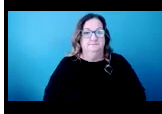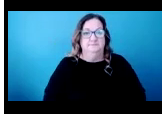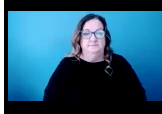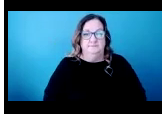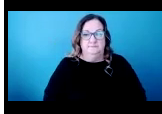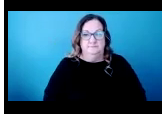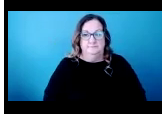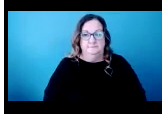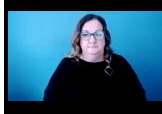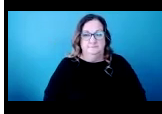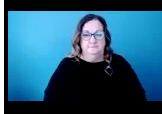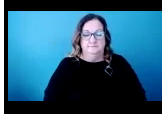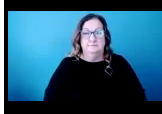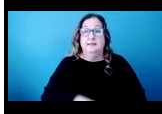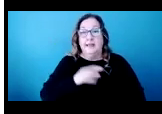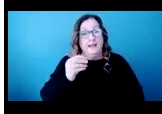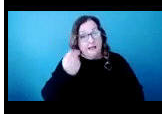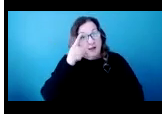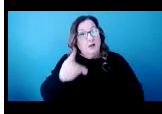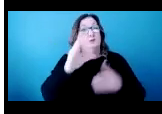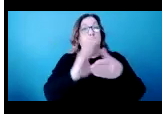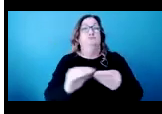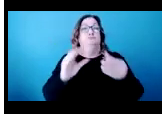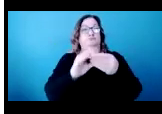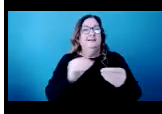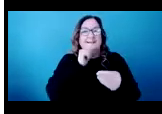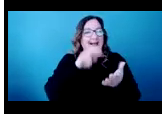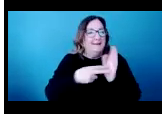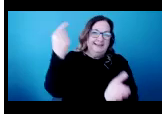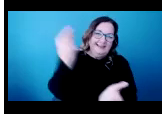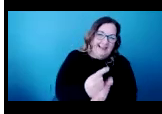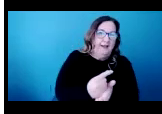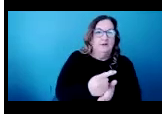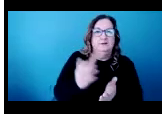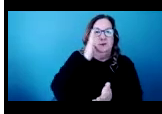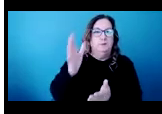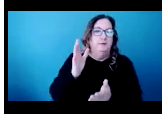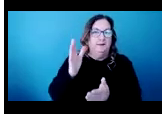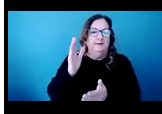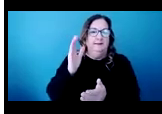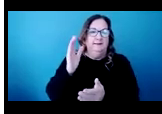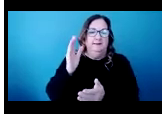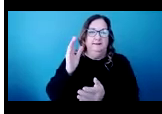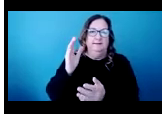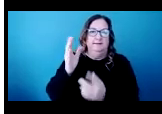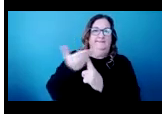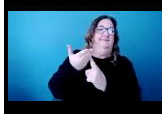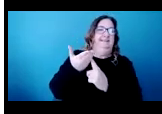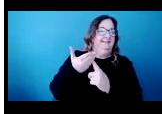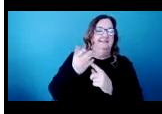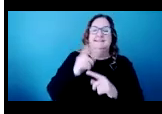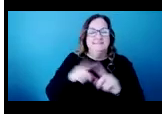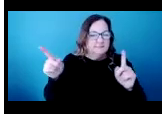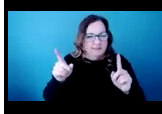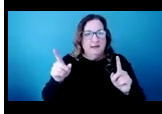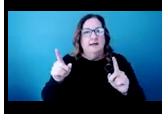And speaking up won't guarantee that you'll win, but not speaking up guarantees that your information is not going to be